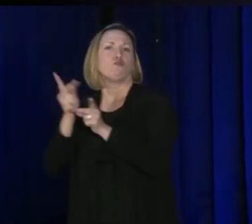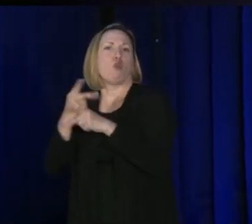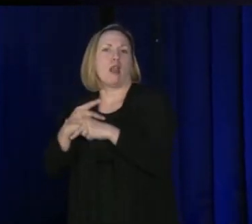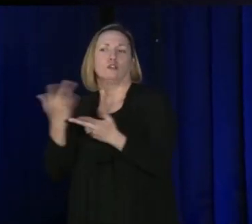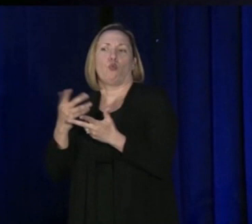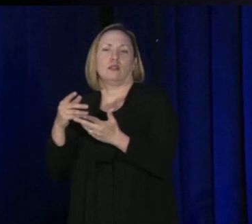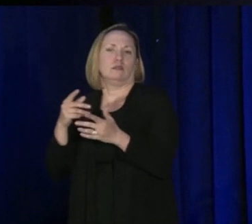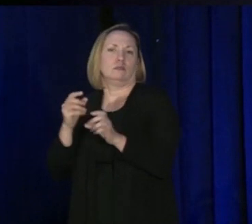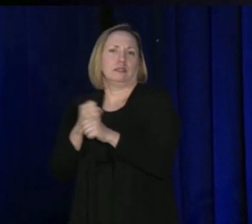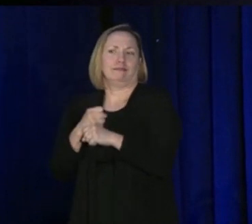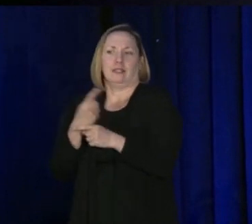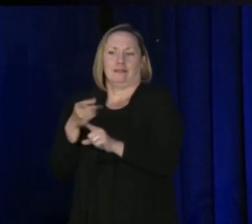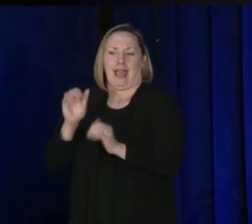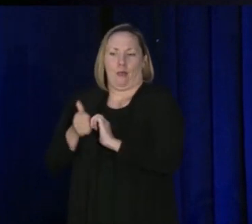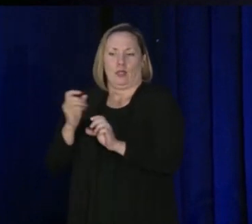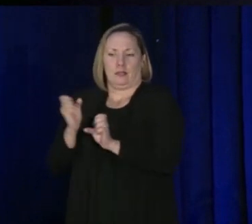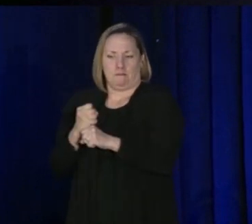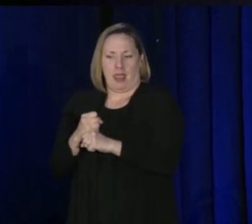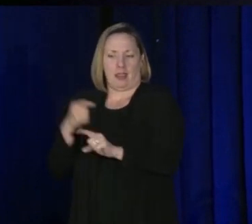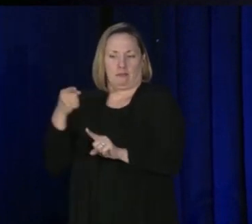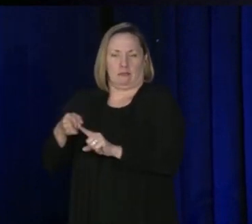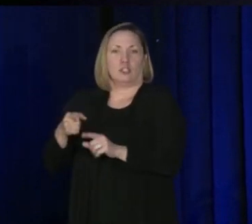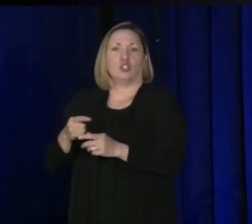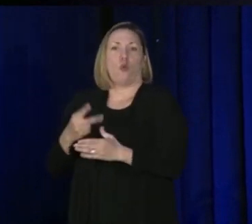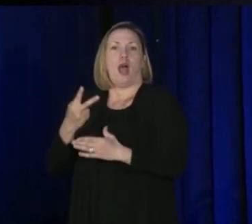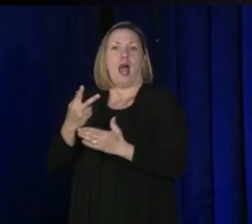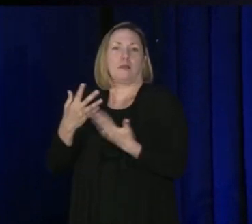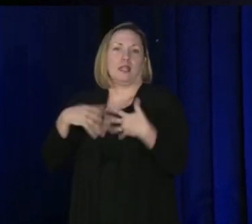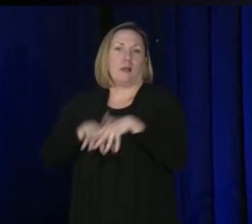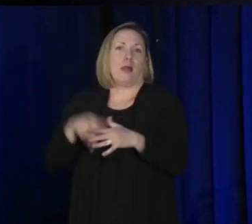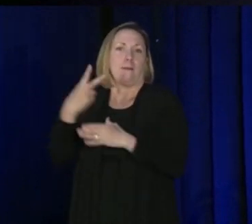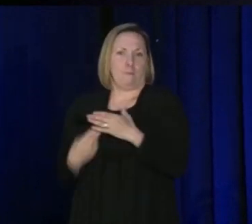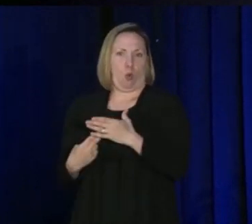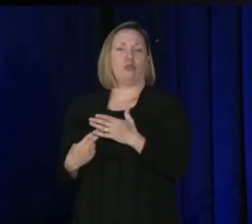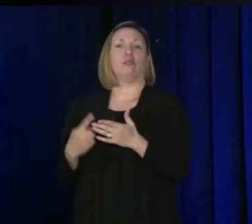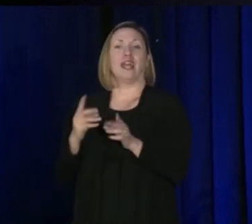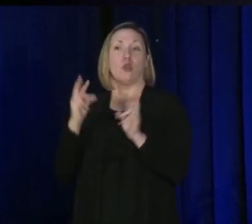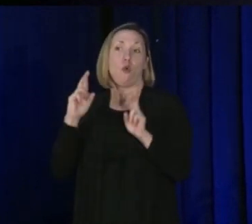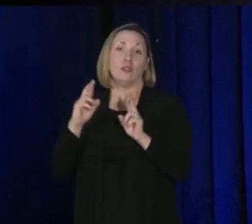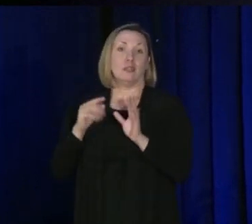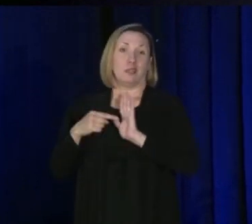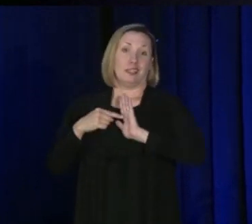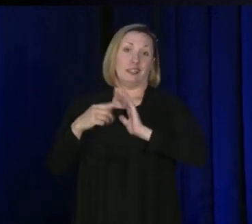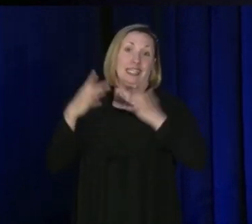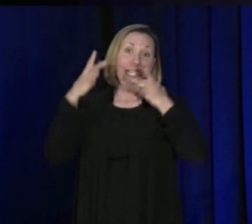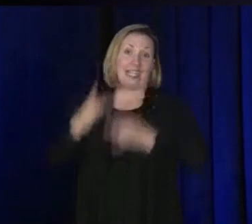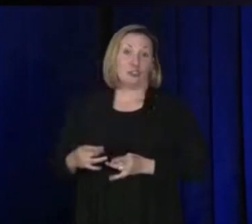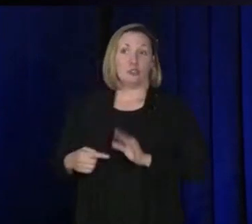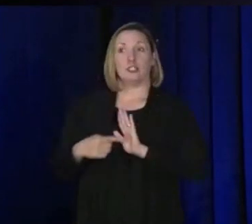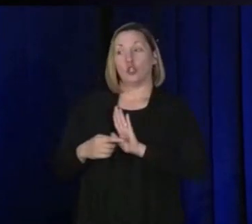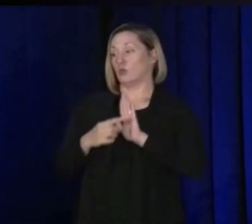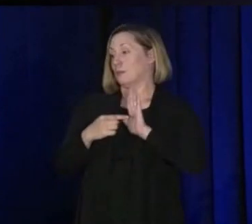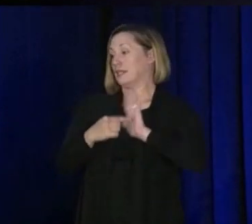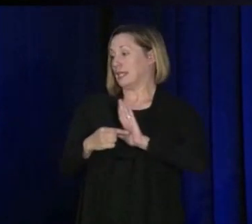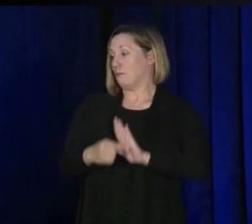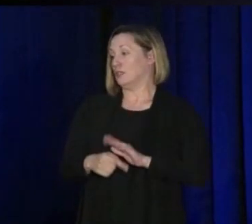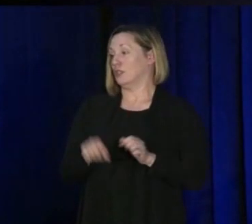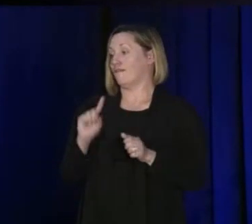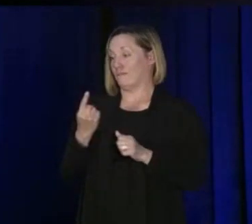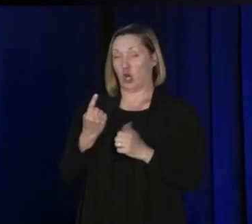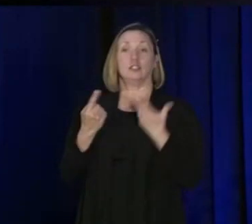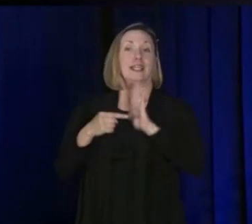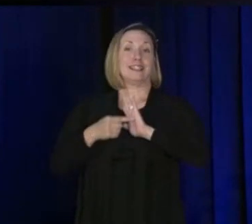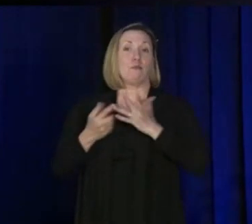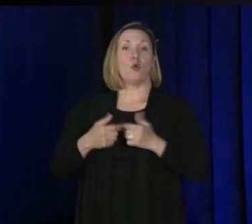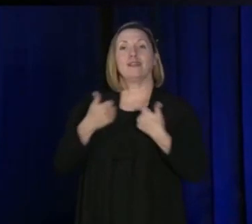engineering behind it. And so I'm going to combine both in the talk today and hopefully make it interesting with a bunch of examples for you. The first one is a game